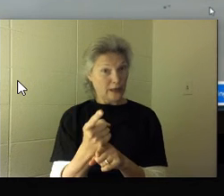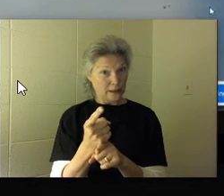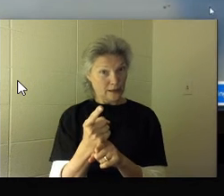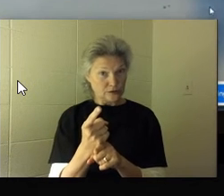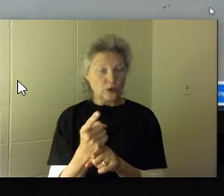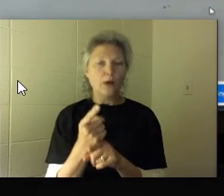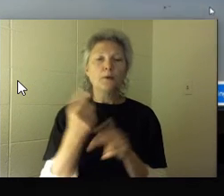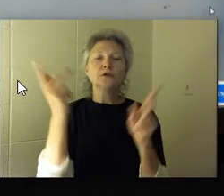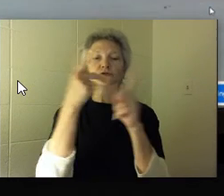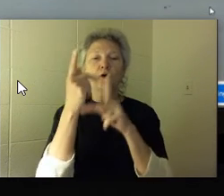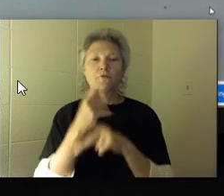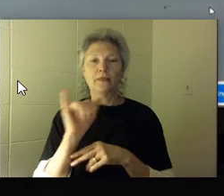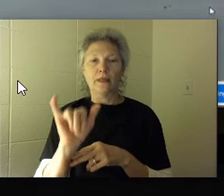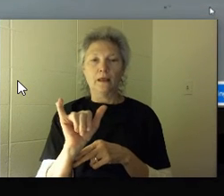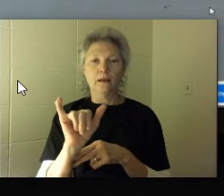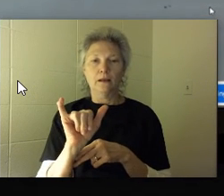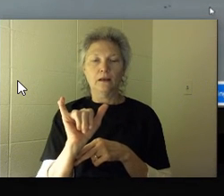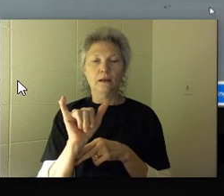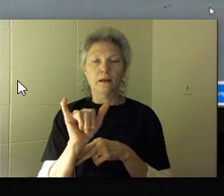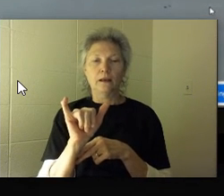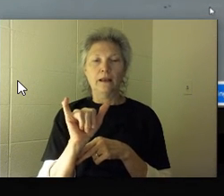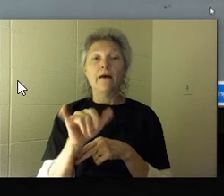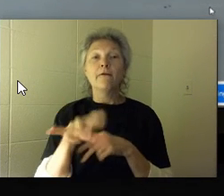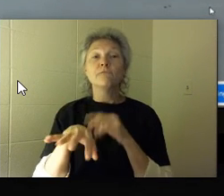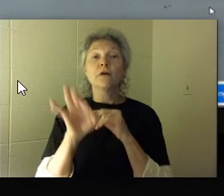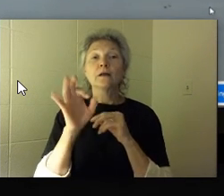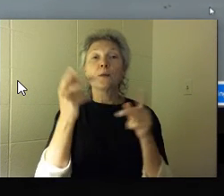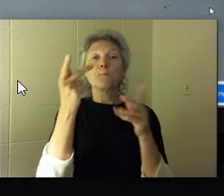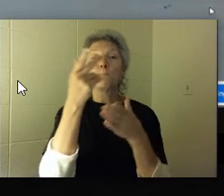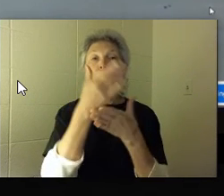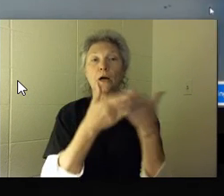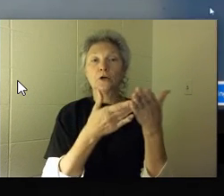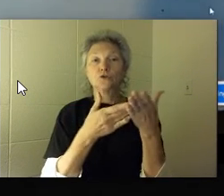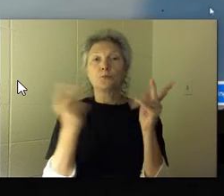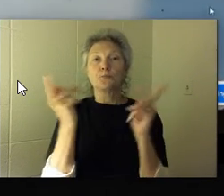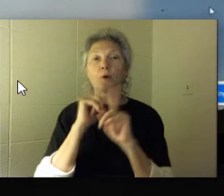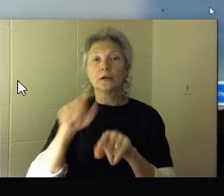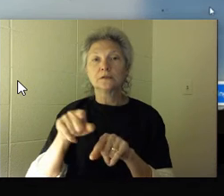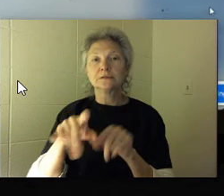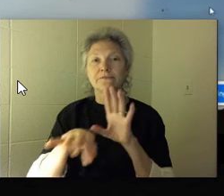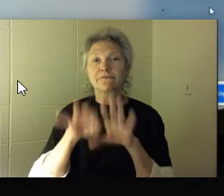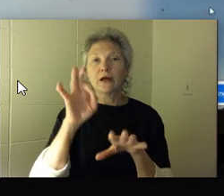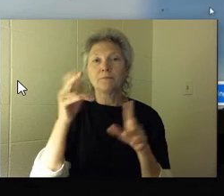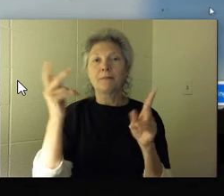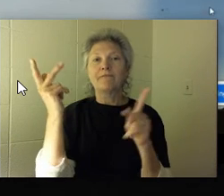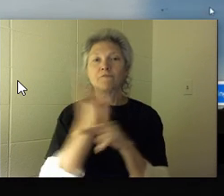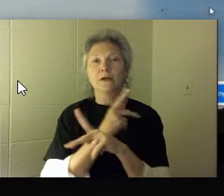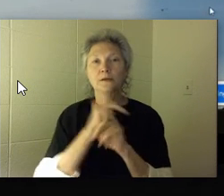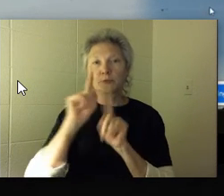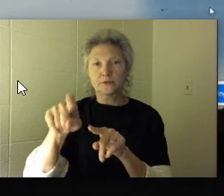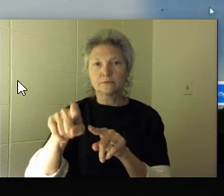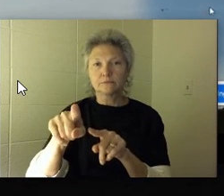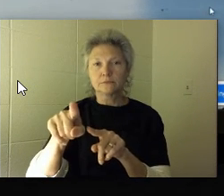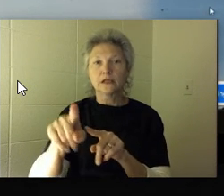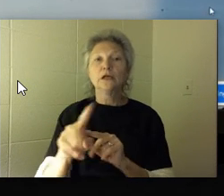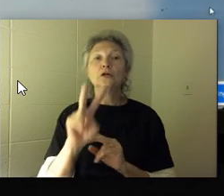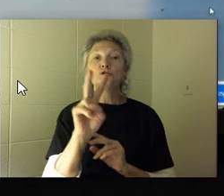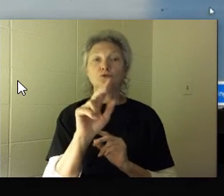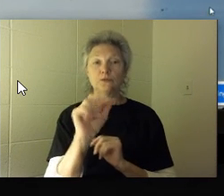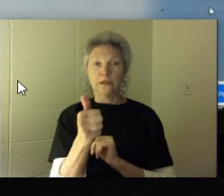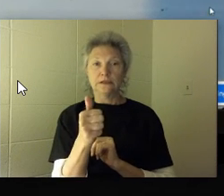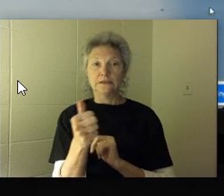And I'm going to solve them and find the partial products to find my final product. So 2